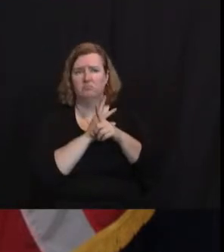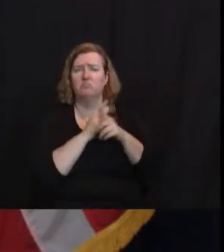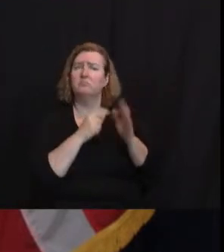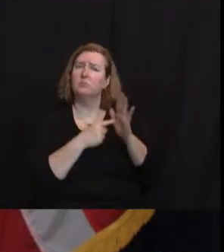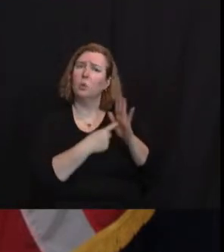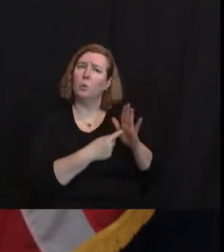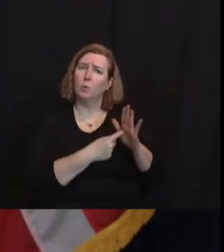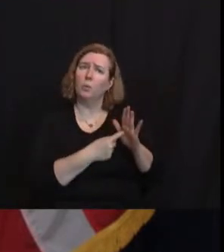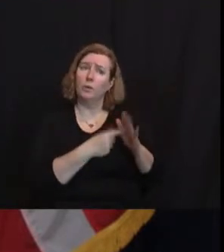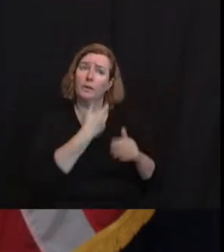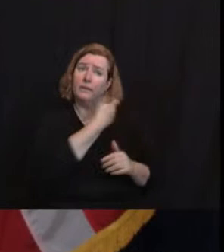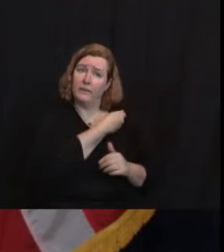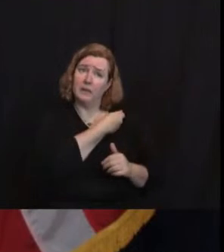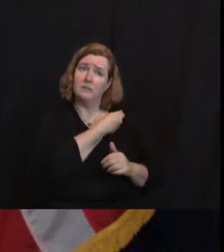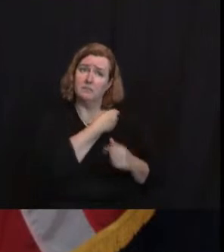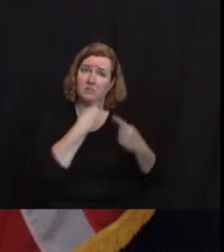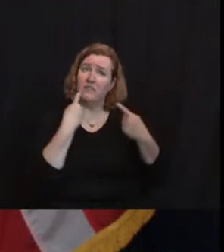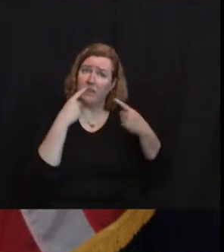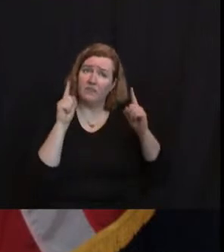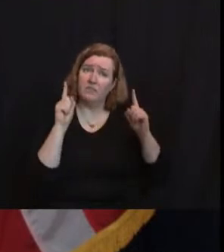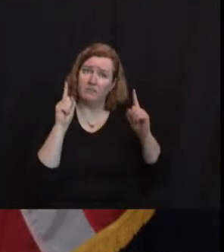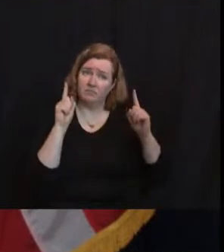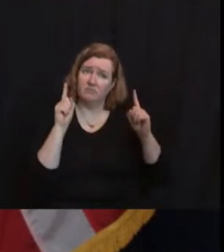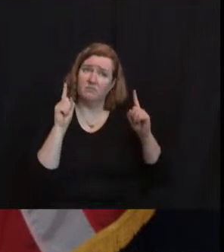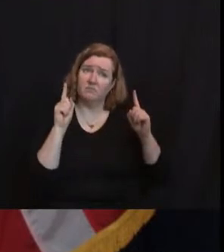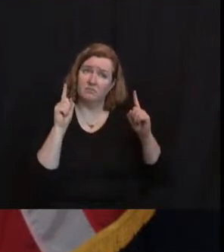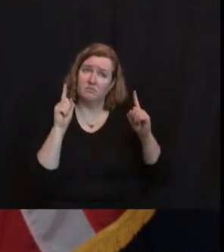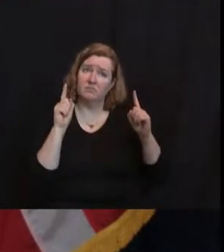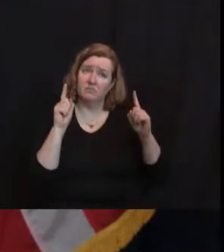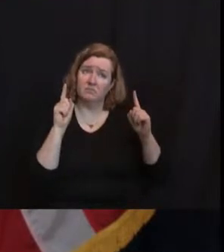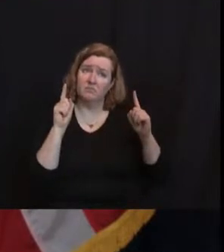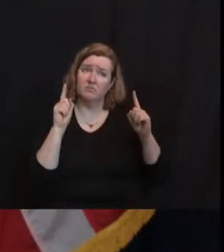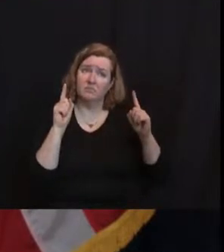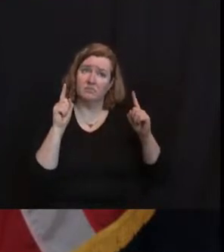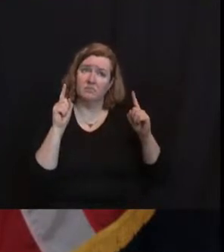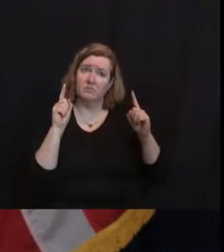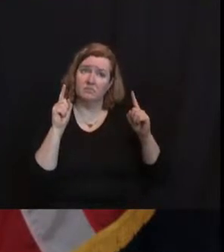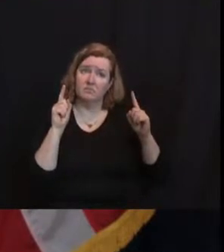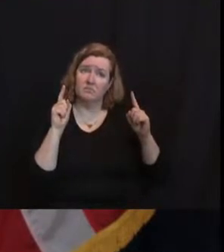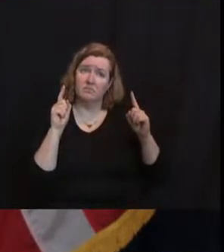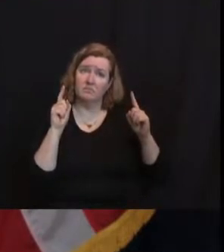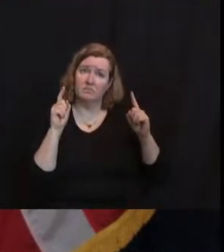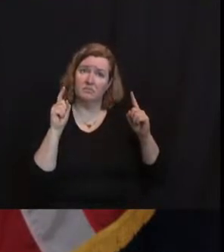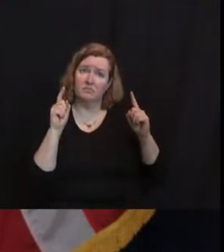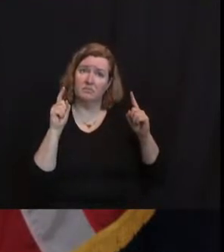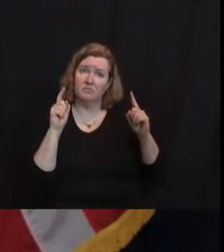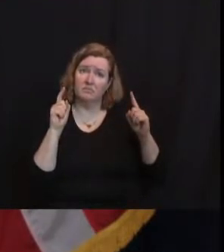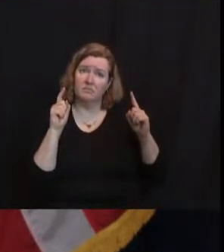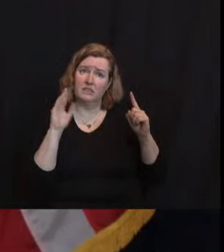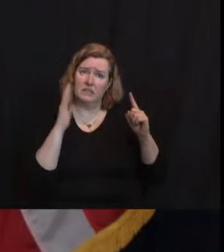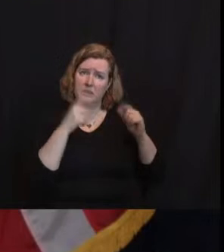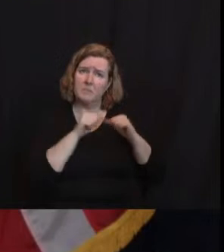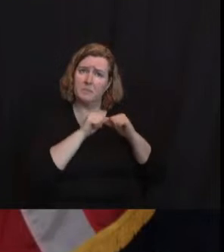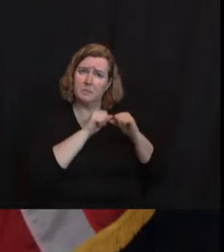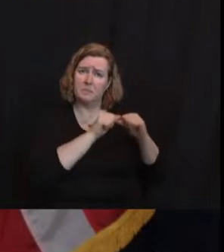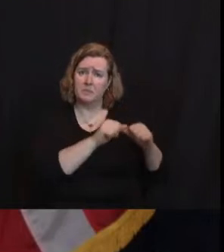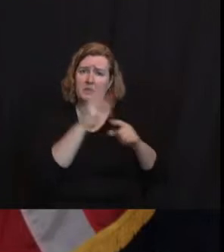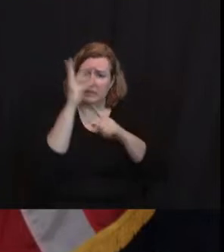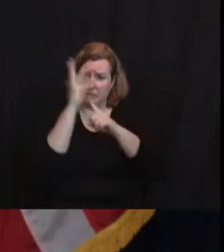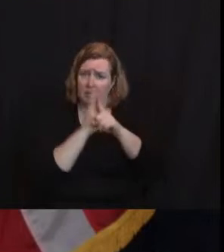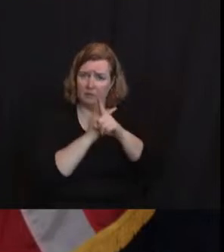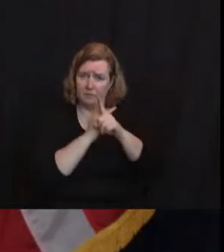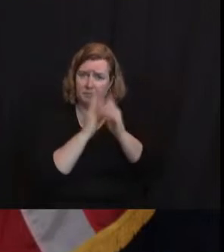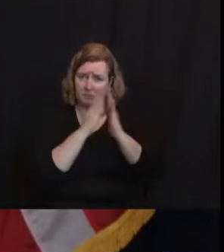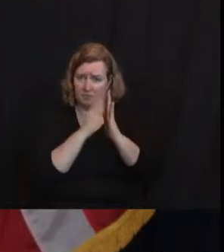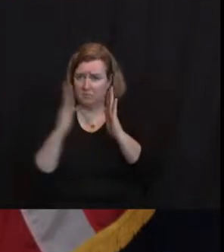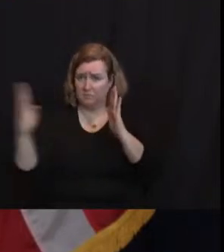effectiveness of their vaccine, or the efficacy of those who were enrolled in clinical trials, extend it through that 6-month period.